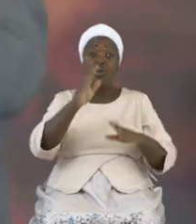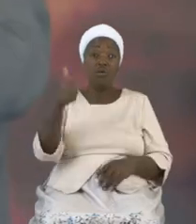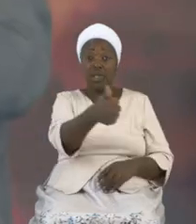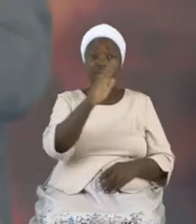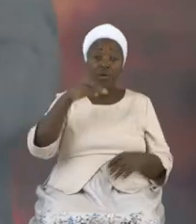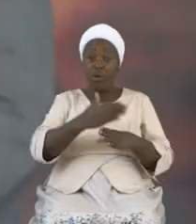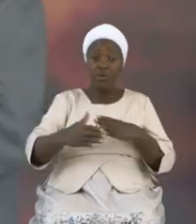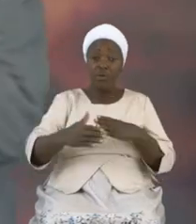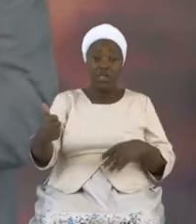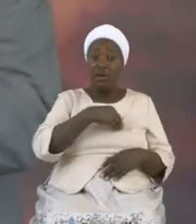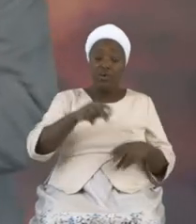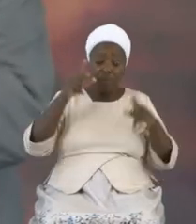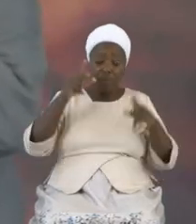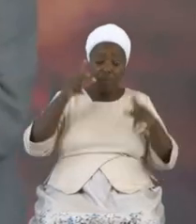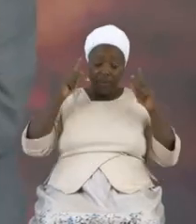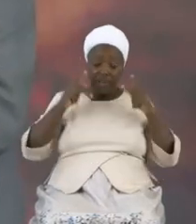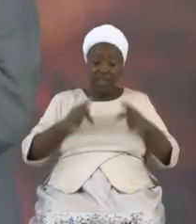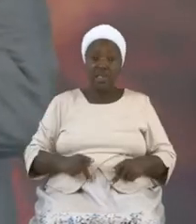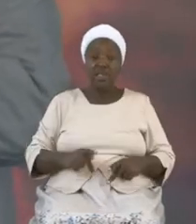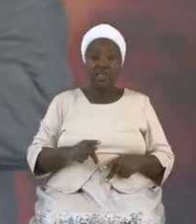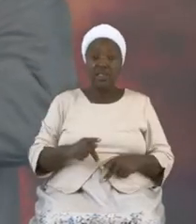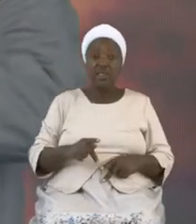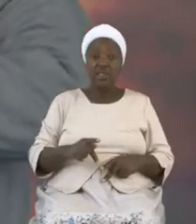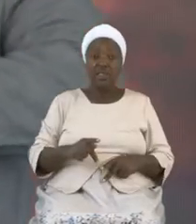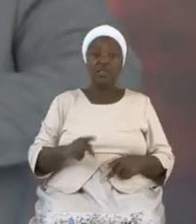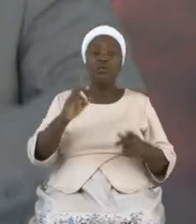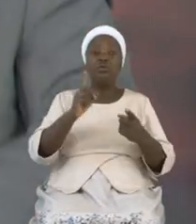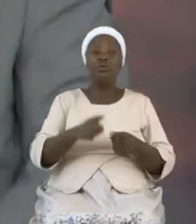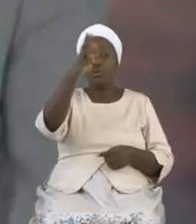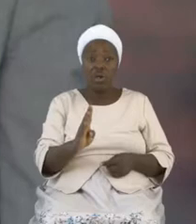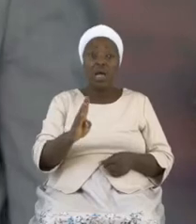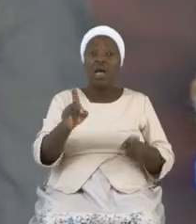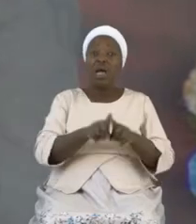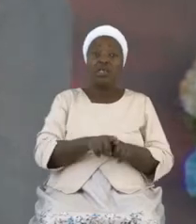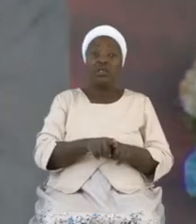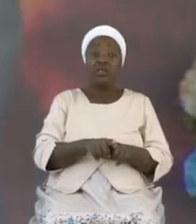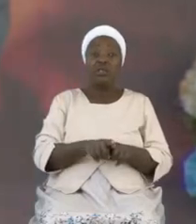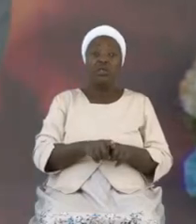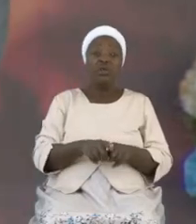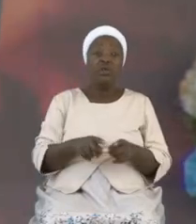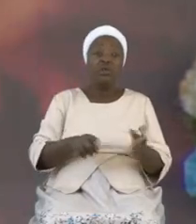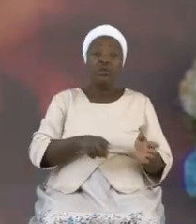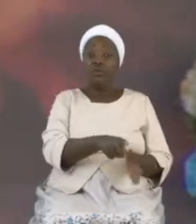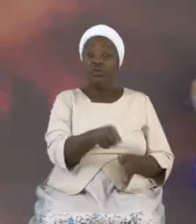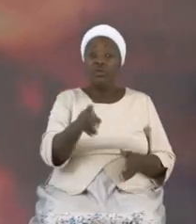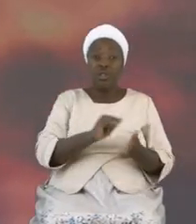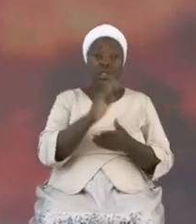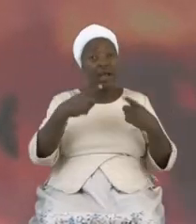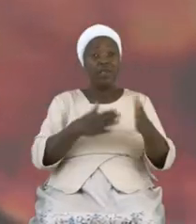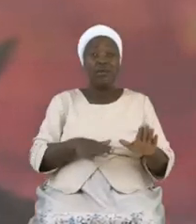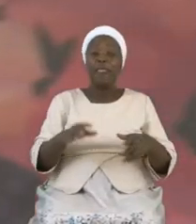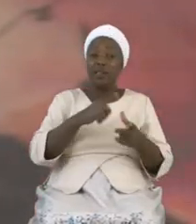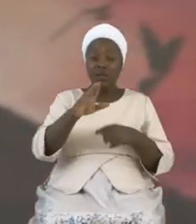unto God as those that are alive from the dead, and your members